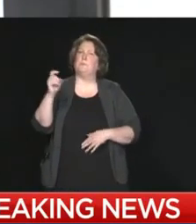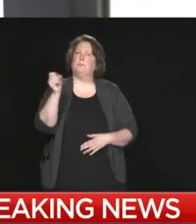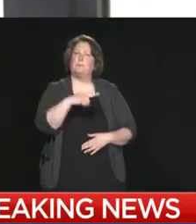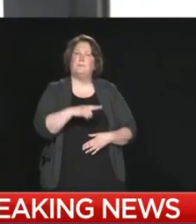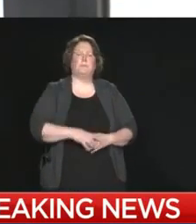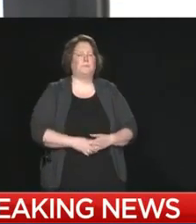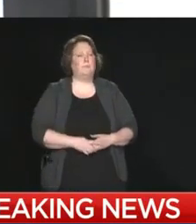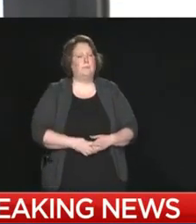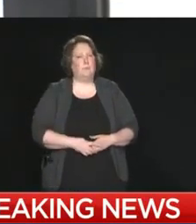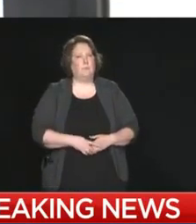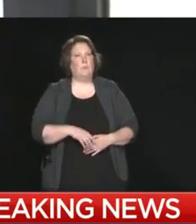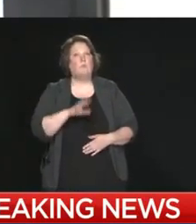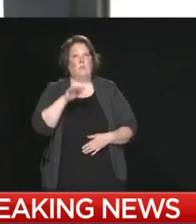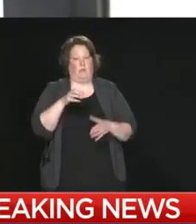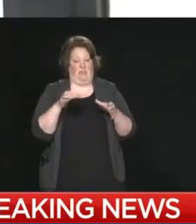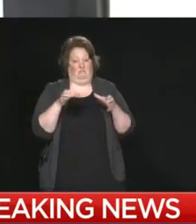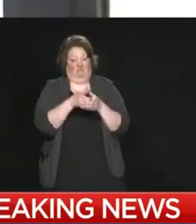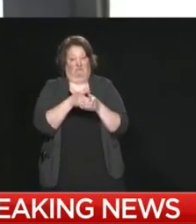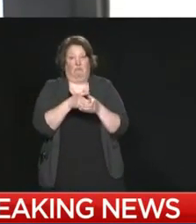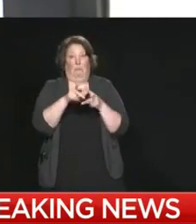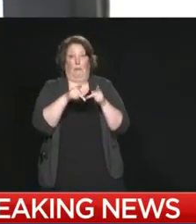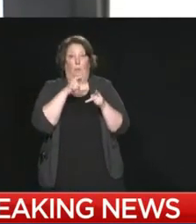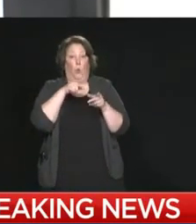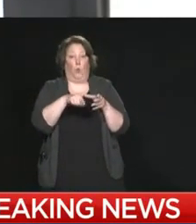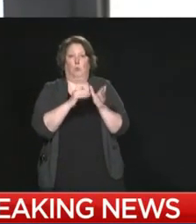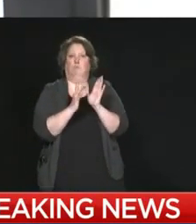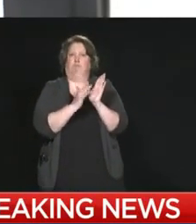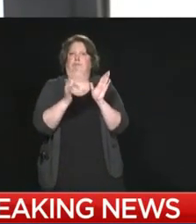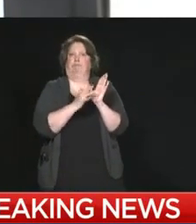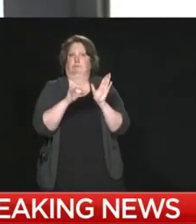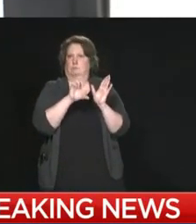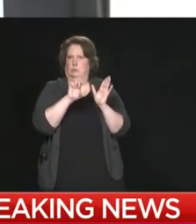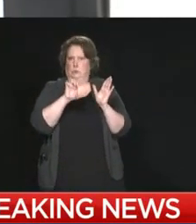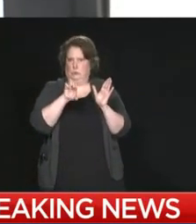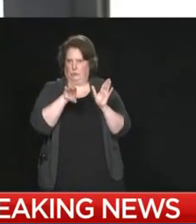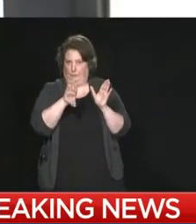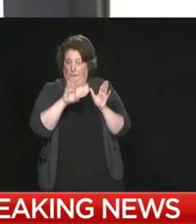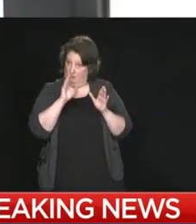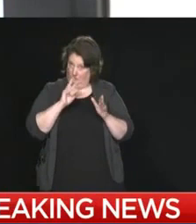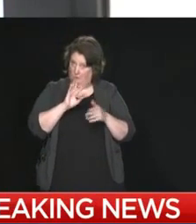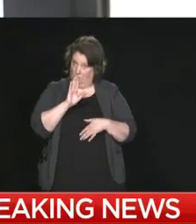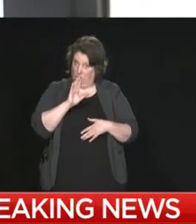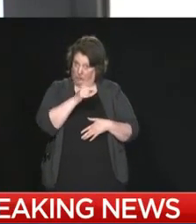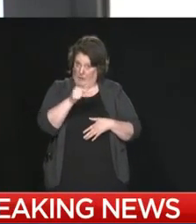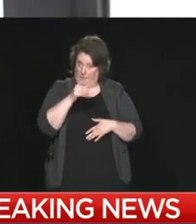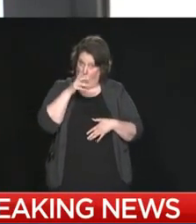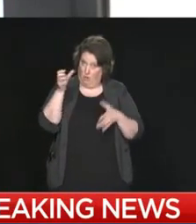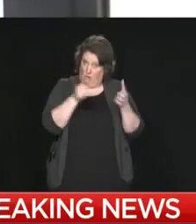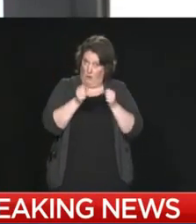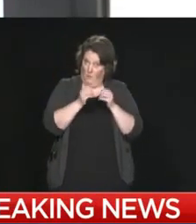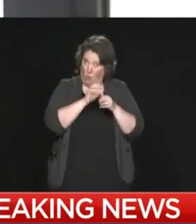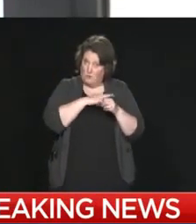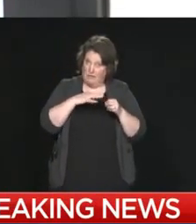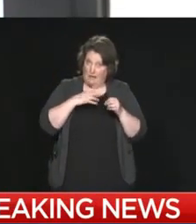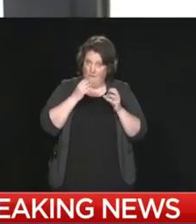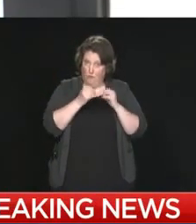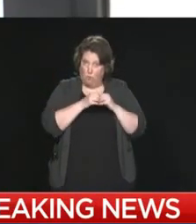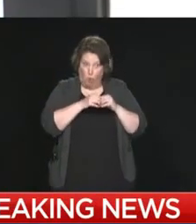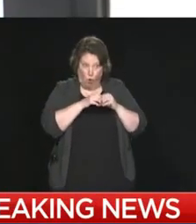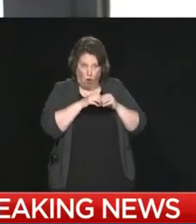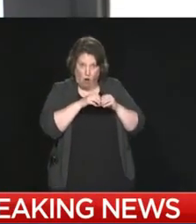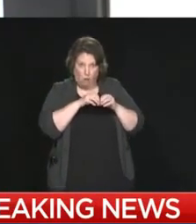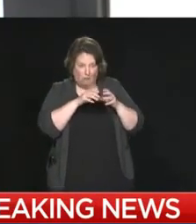fraud, will there be extra staffing to ensure that checks are made, and who will do